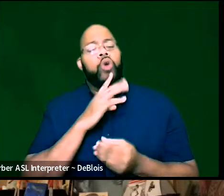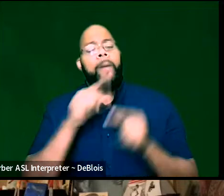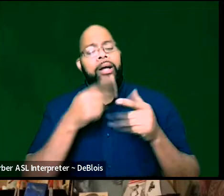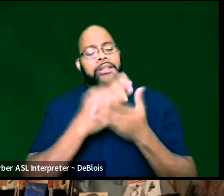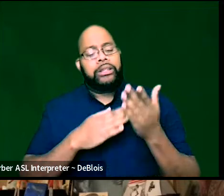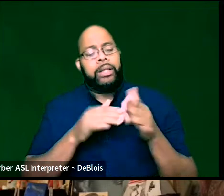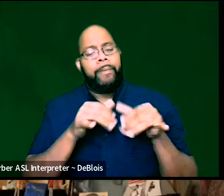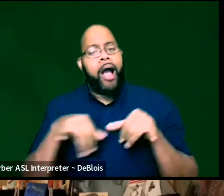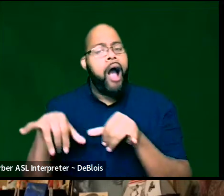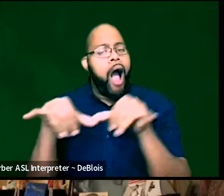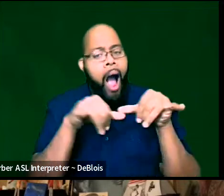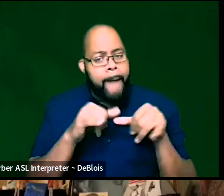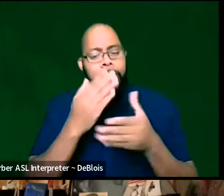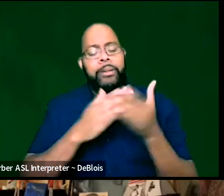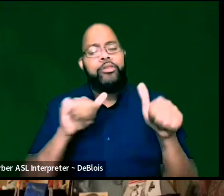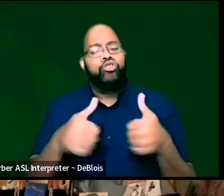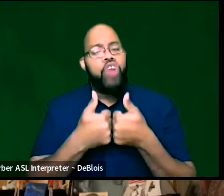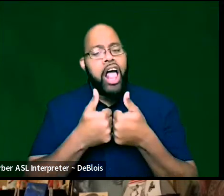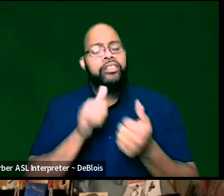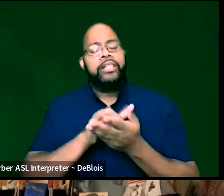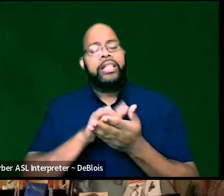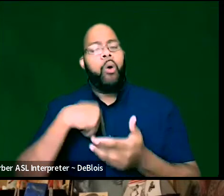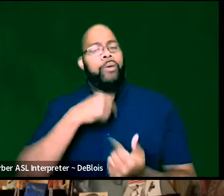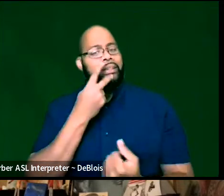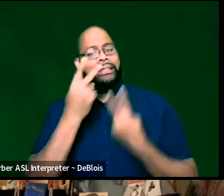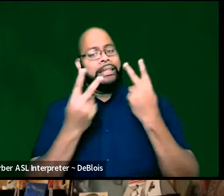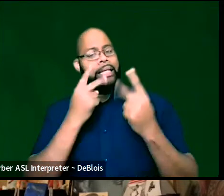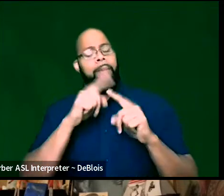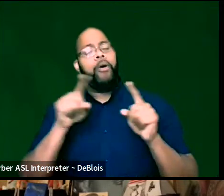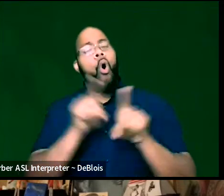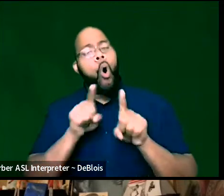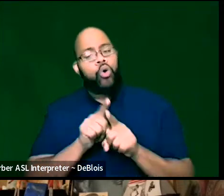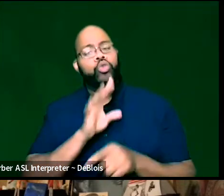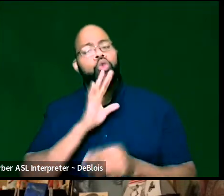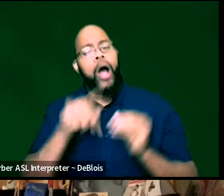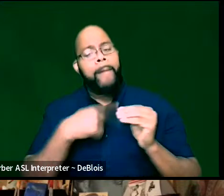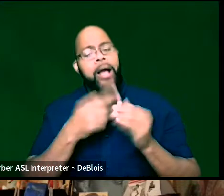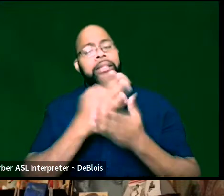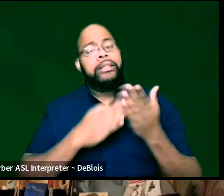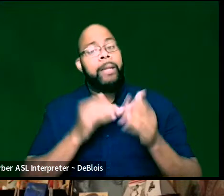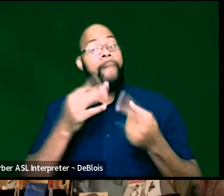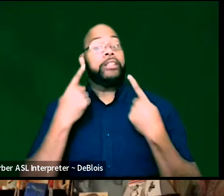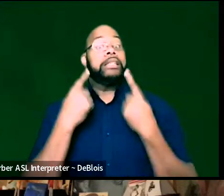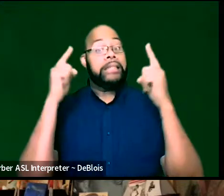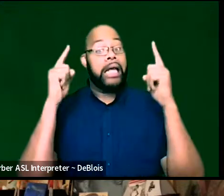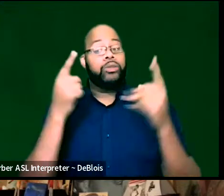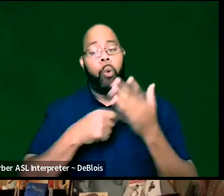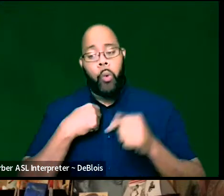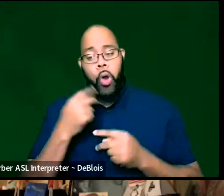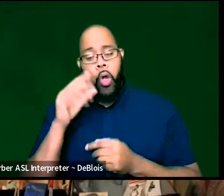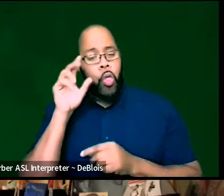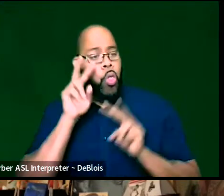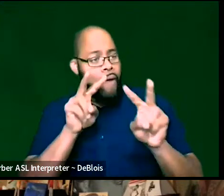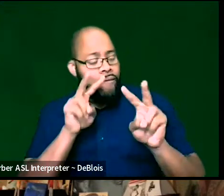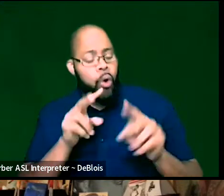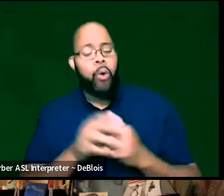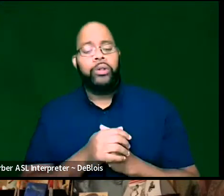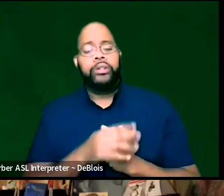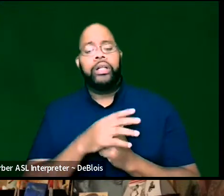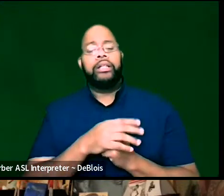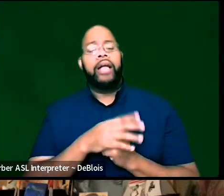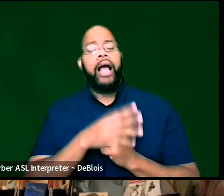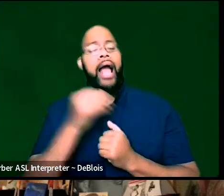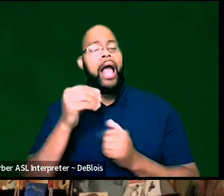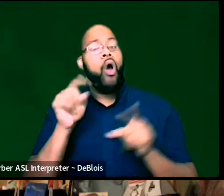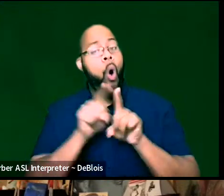the commonalities, some of the challenges that we've encountered, but then also talk about some of the successes and what we're looking forward to,